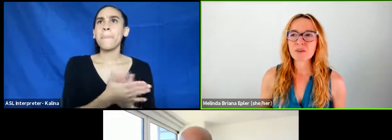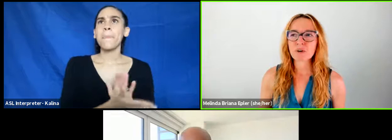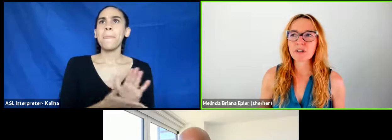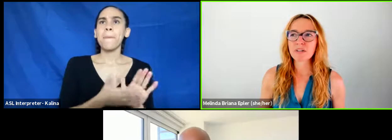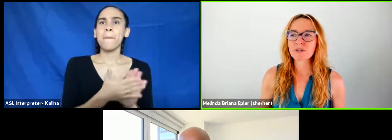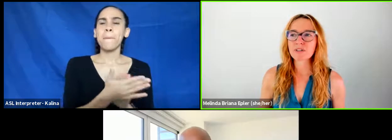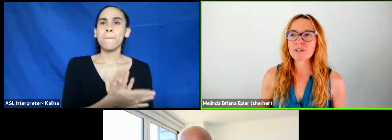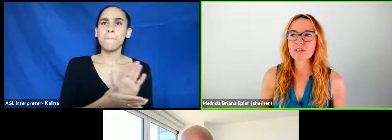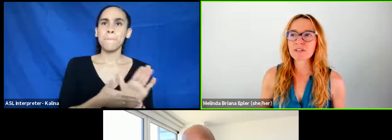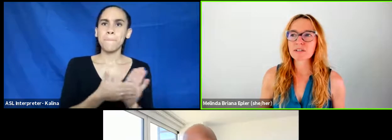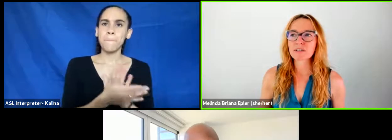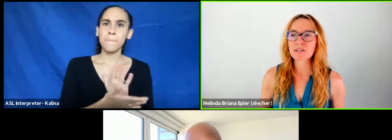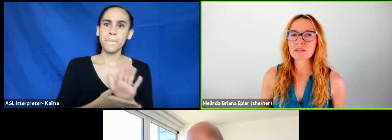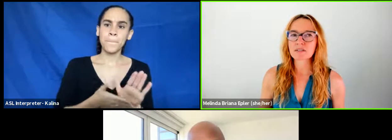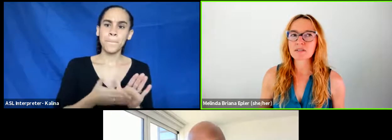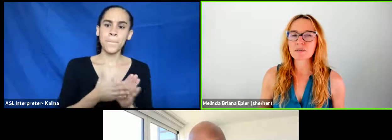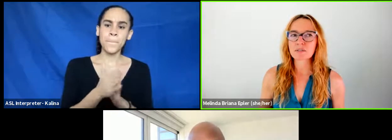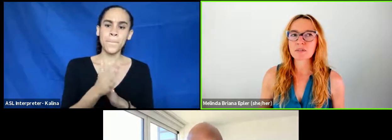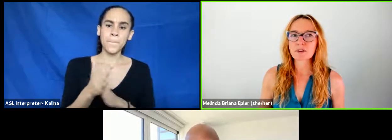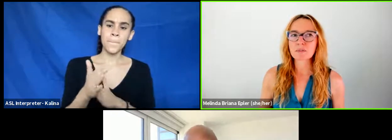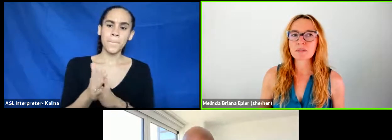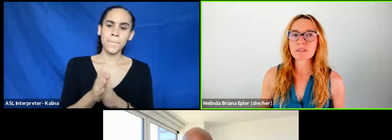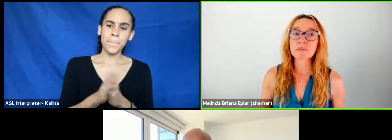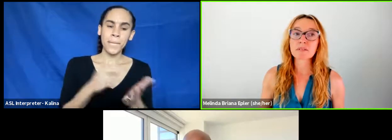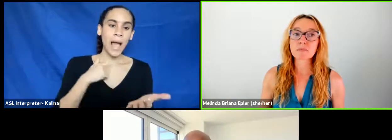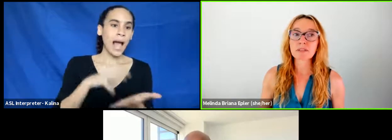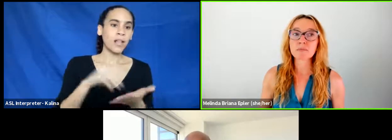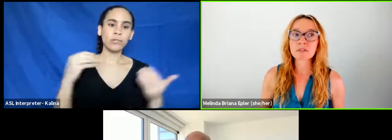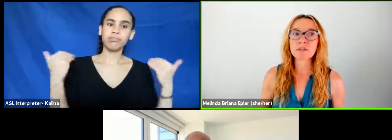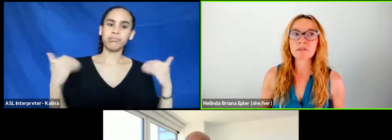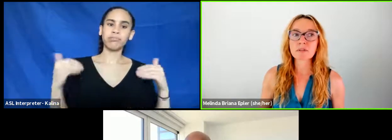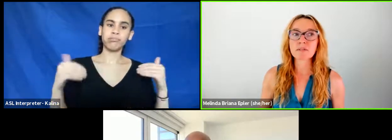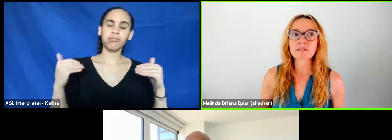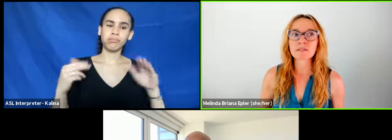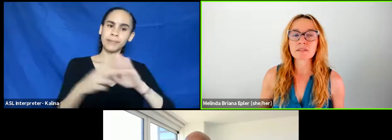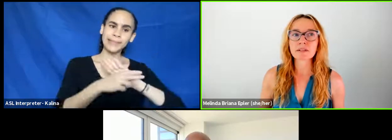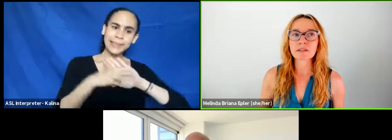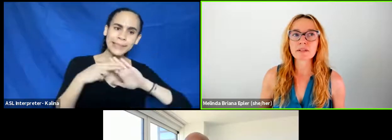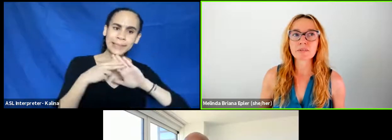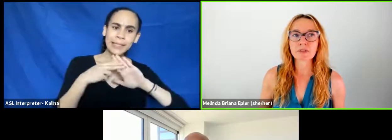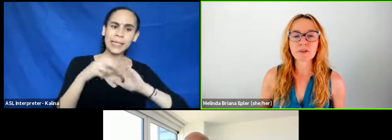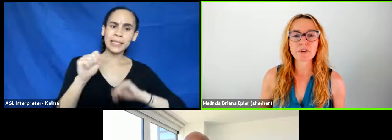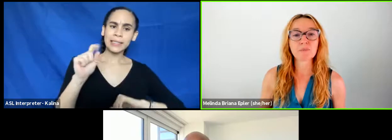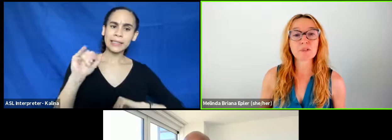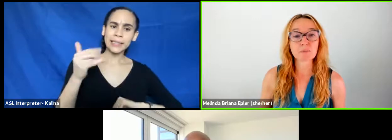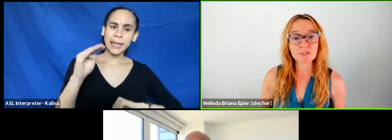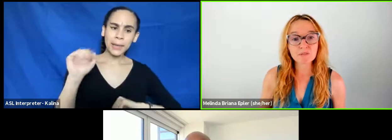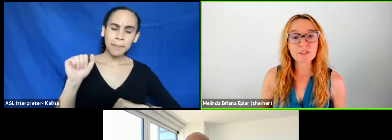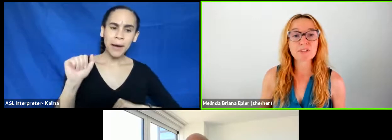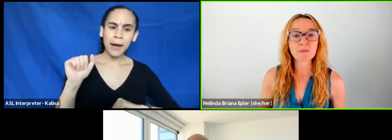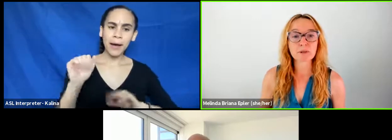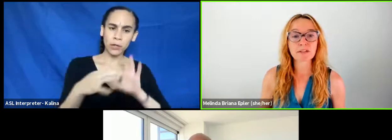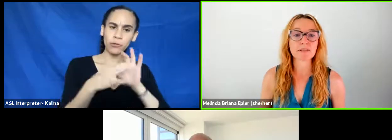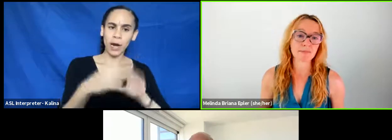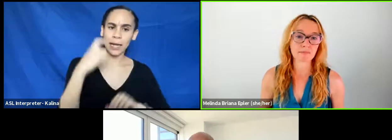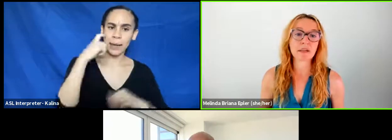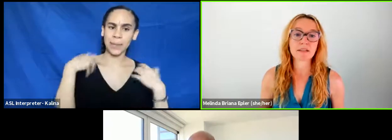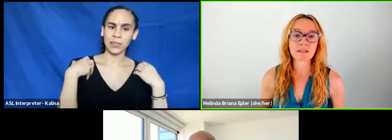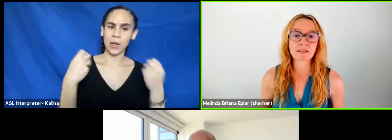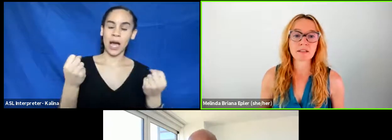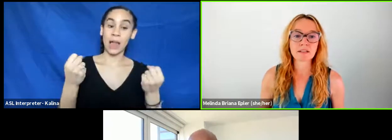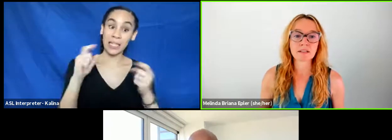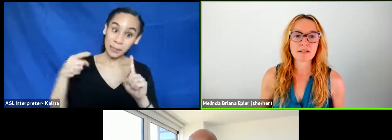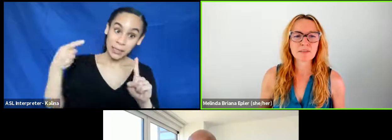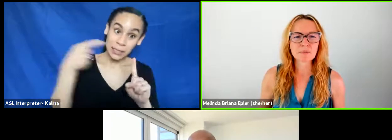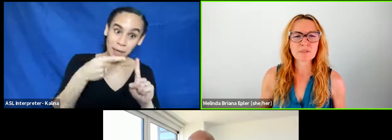is what I learned is that the incredible stigma in the Black community around mental health, specifically Black